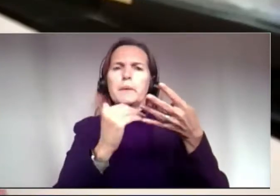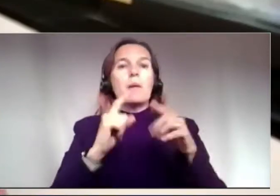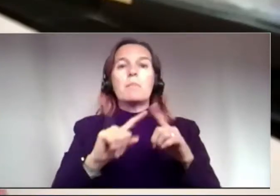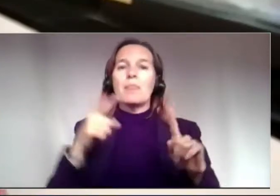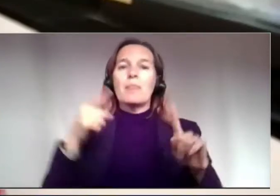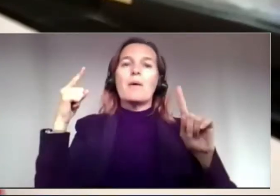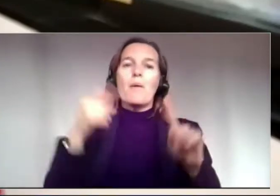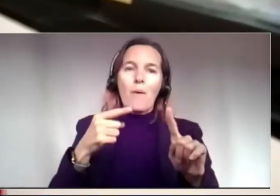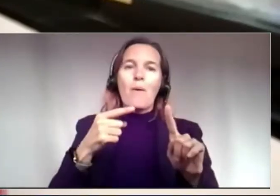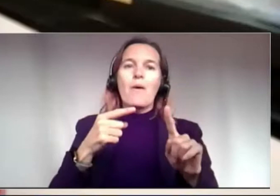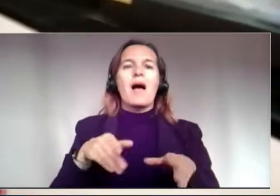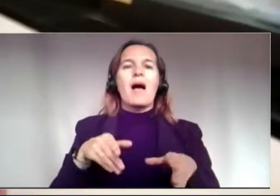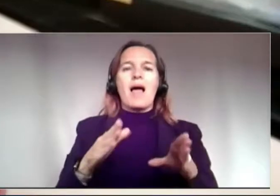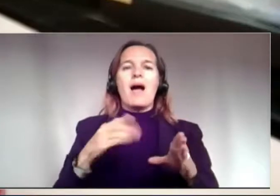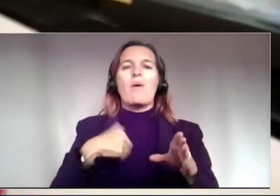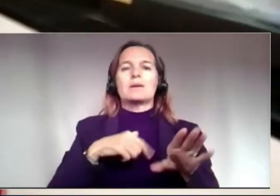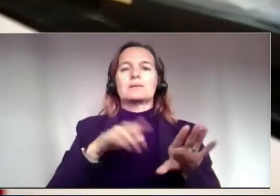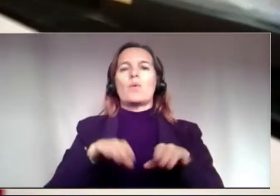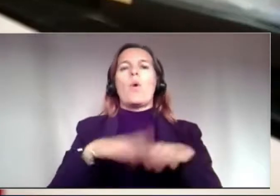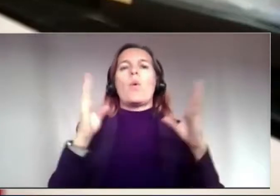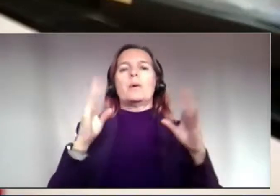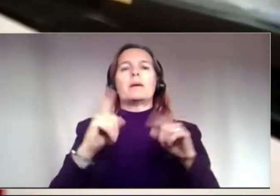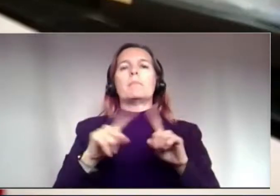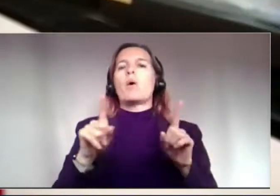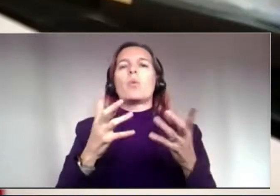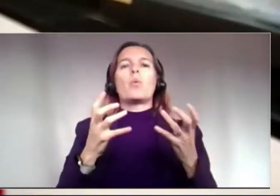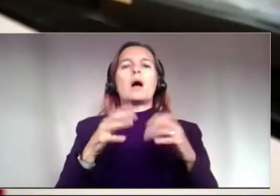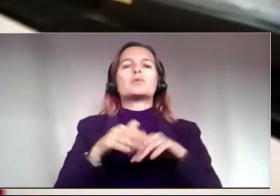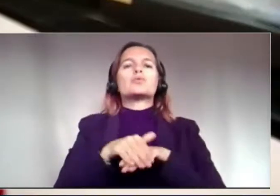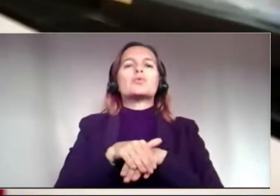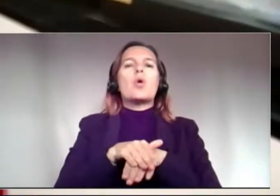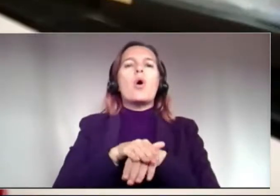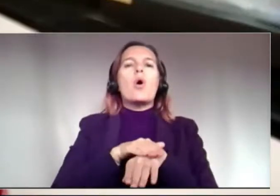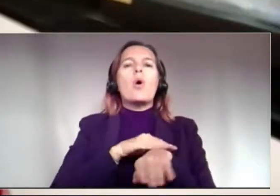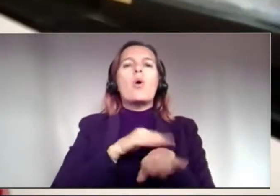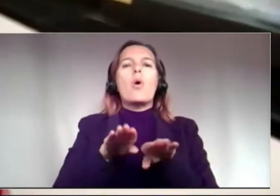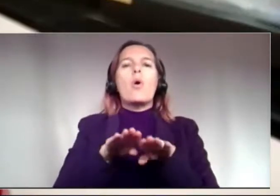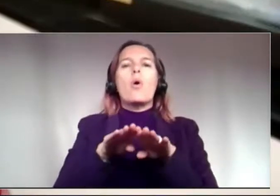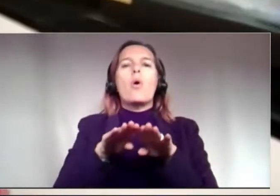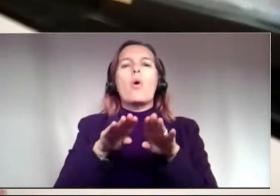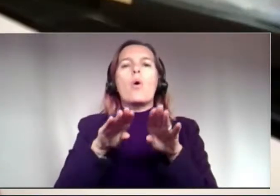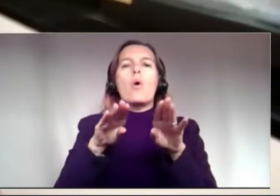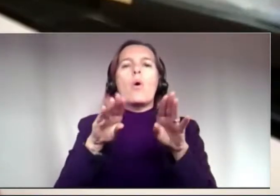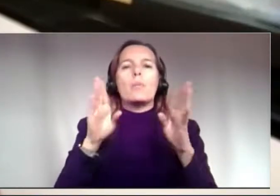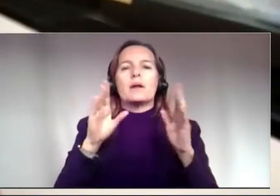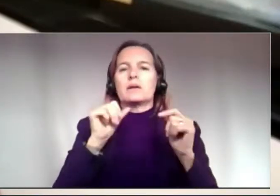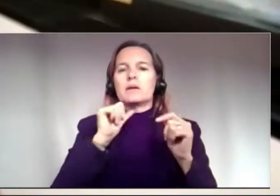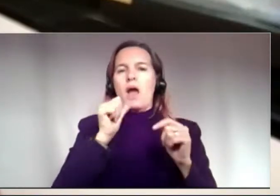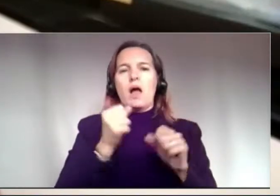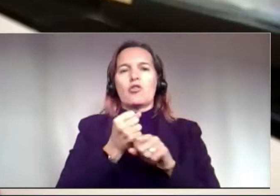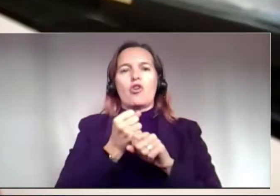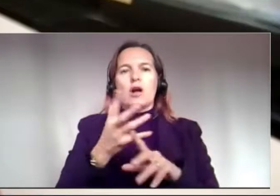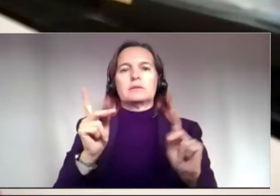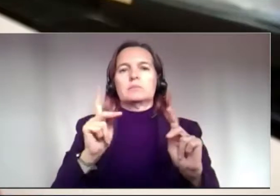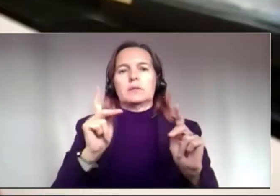open. It's just letting us open slowly so we can do it intelligently and not cause illness.